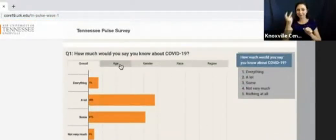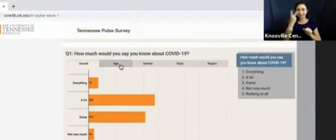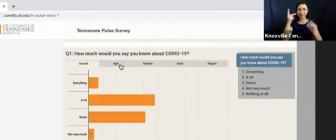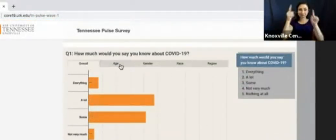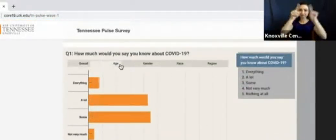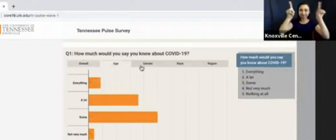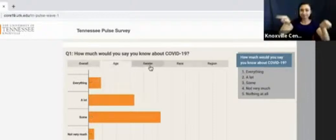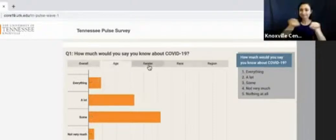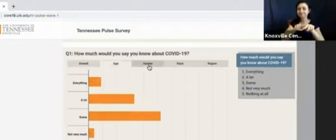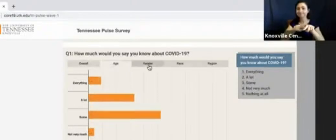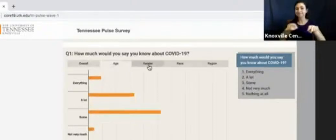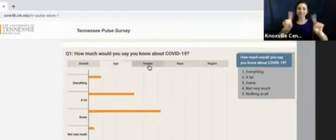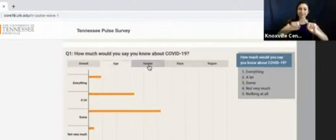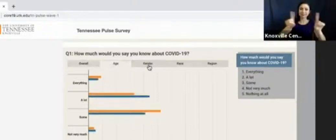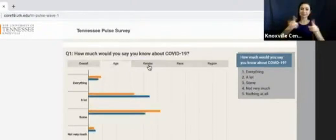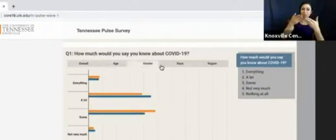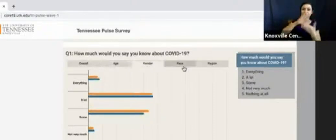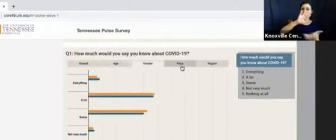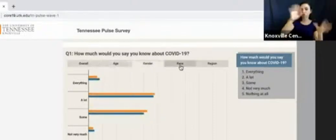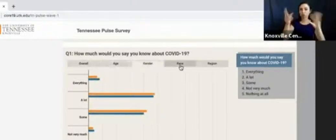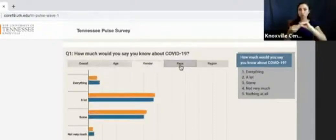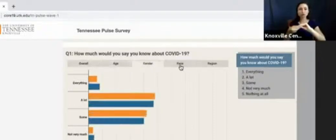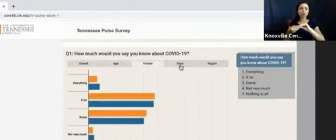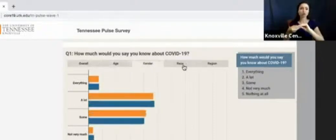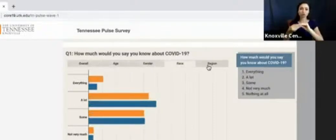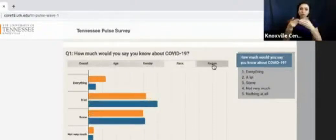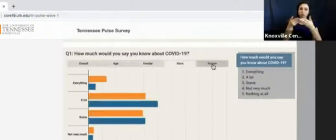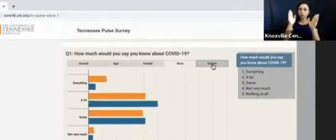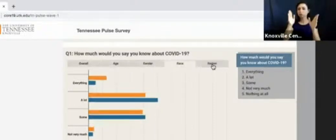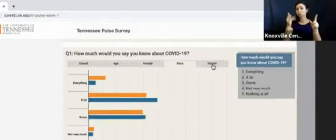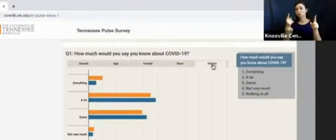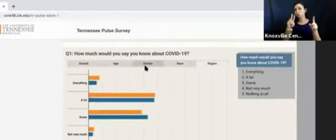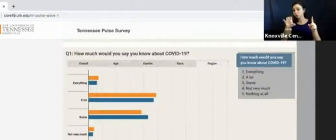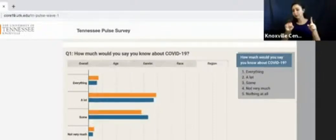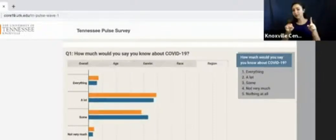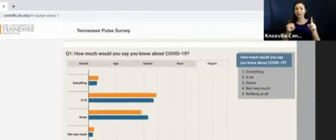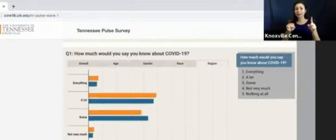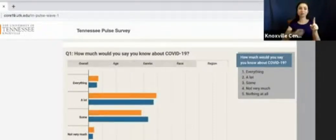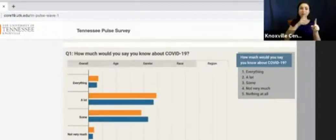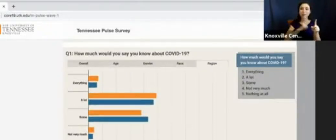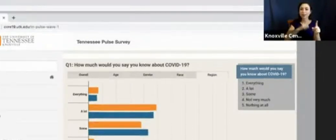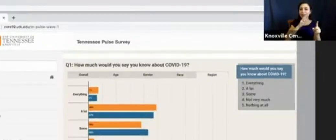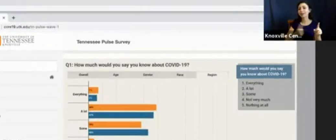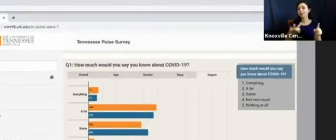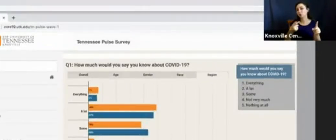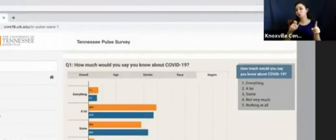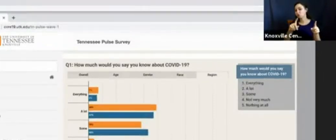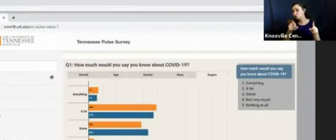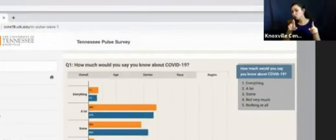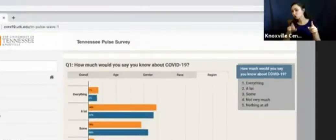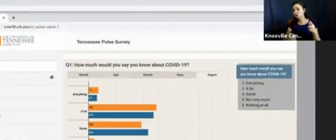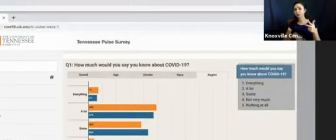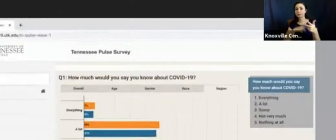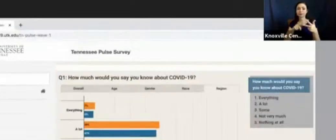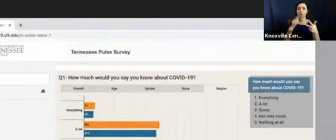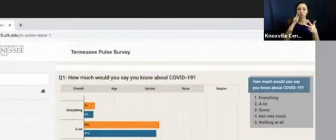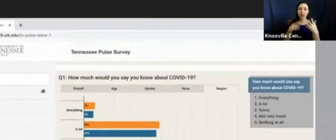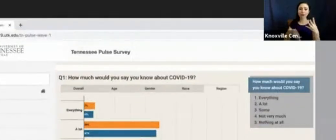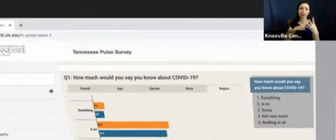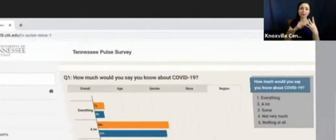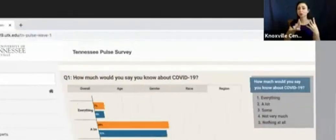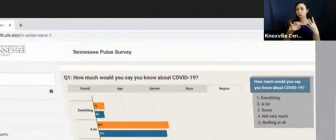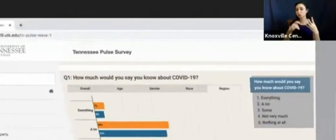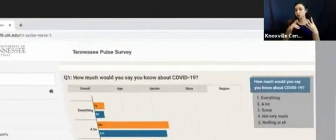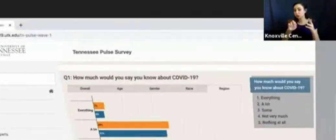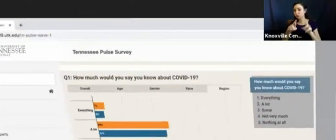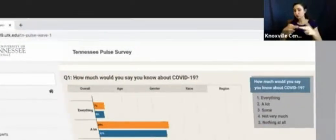overall trends broken down by age, gender, race, and region. And anyone can view